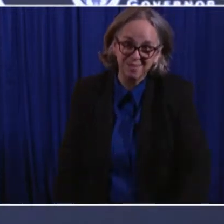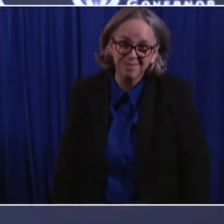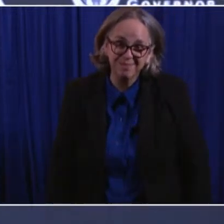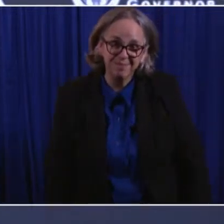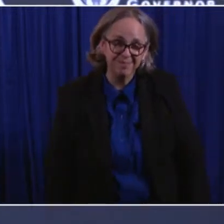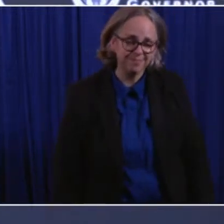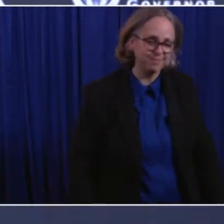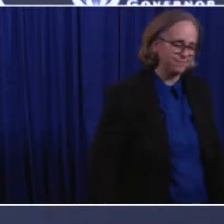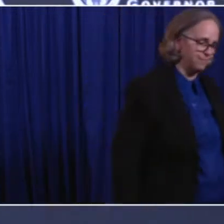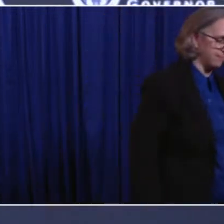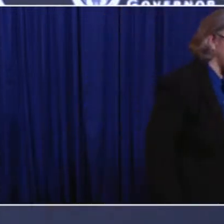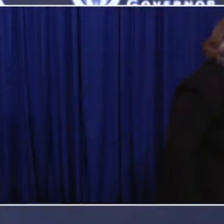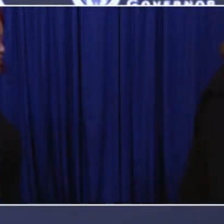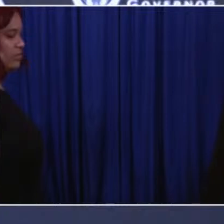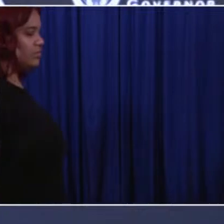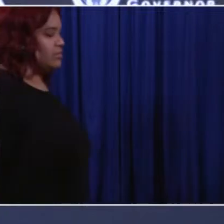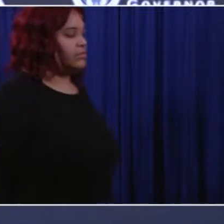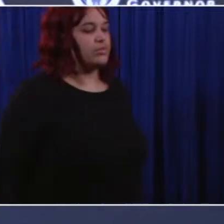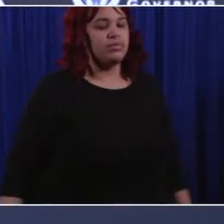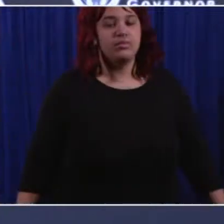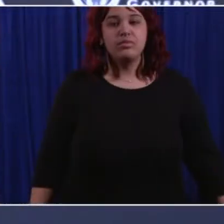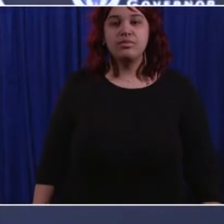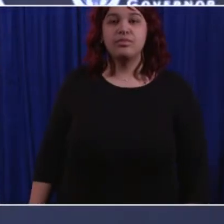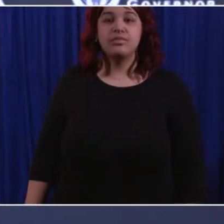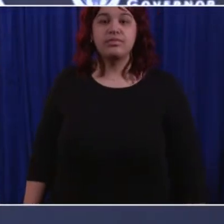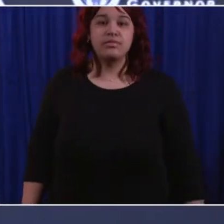question is from Cheyenne Hazlitt at ABC News.